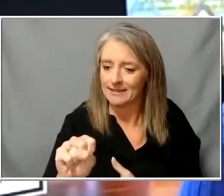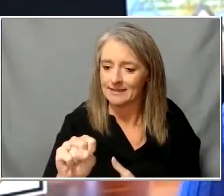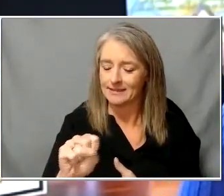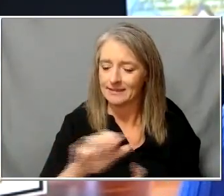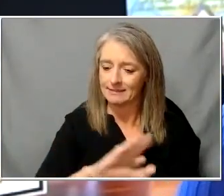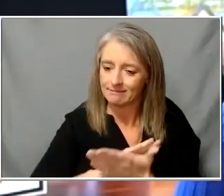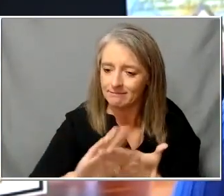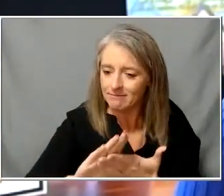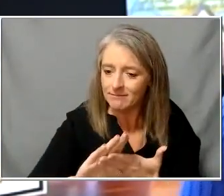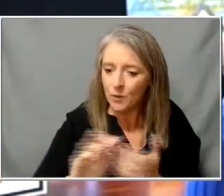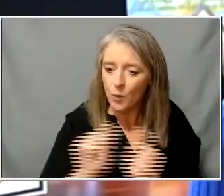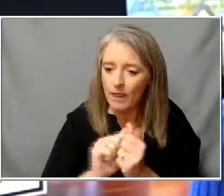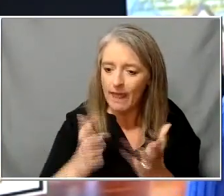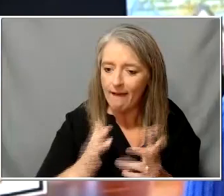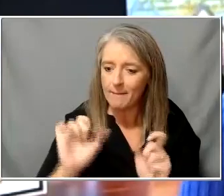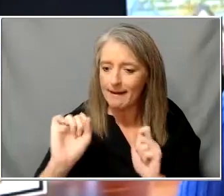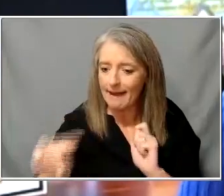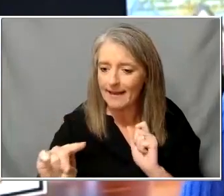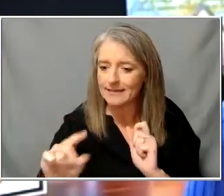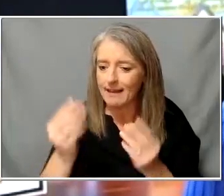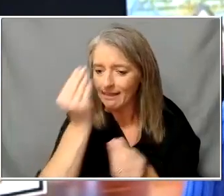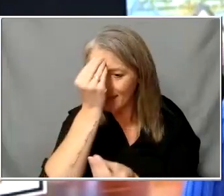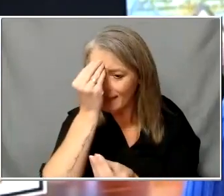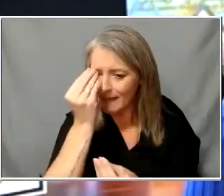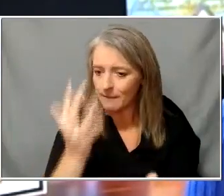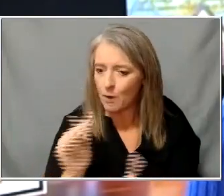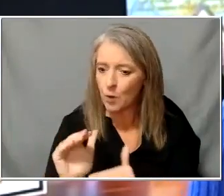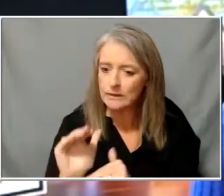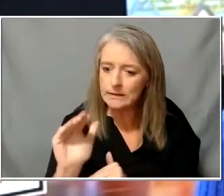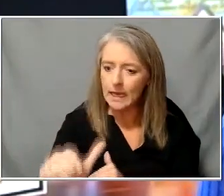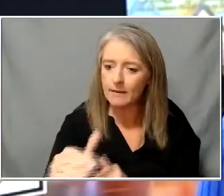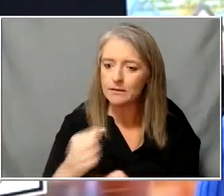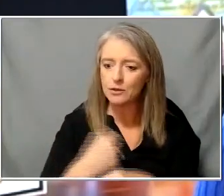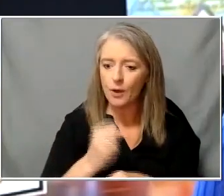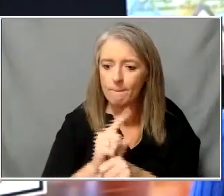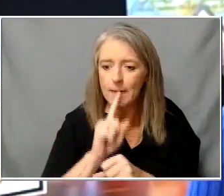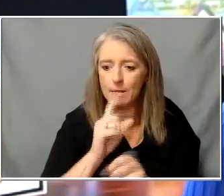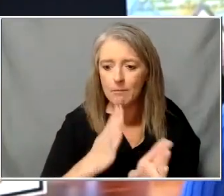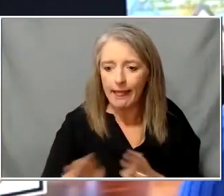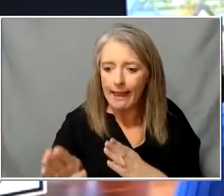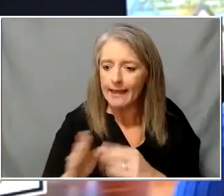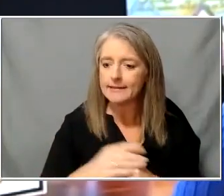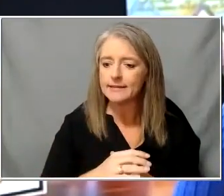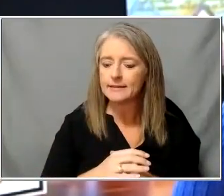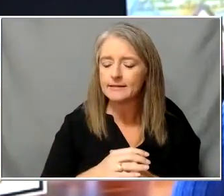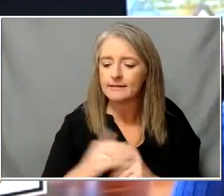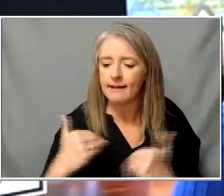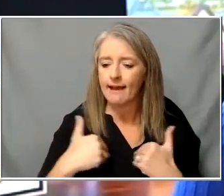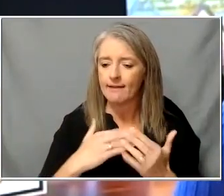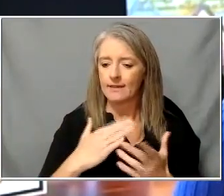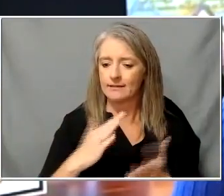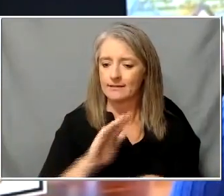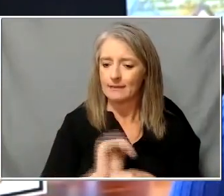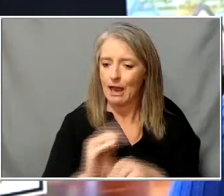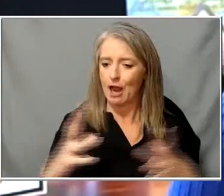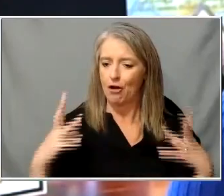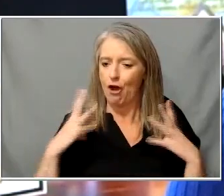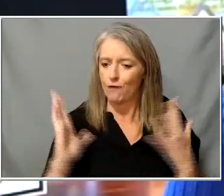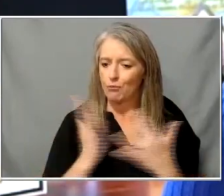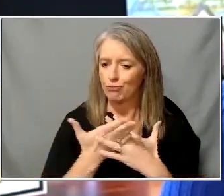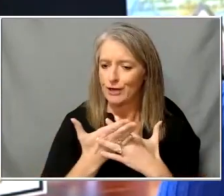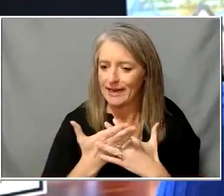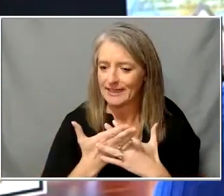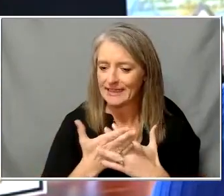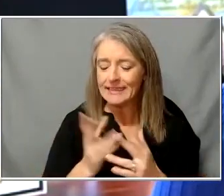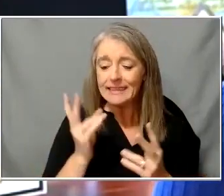without being asked, you let them know it's coming so they don't make a preparation, so they can have a night off and take a break. So